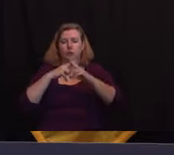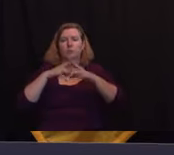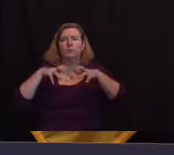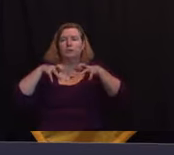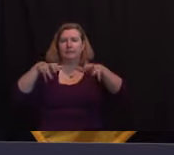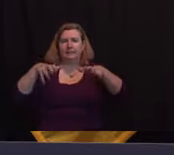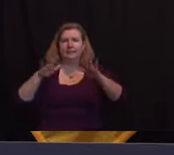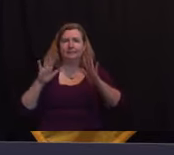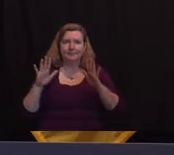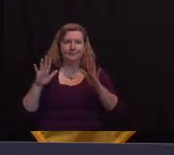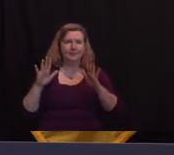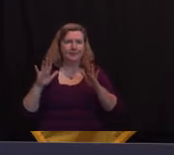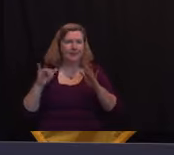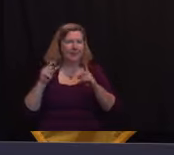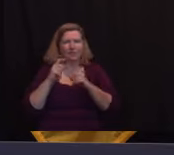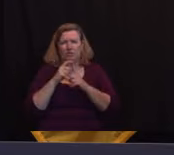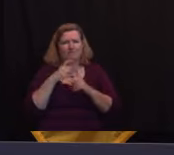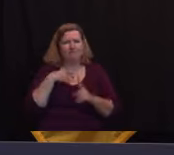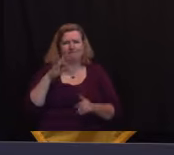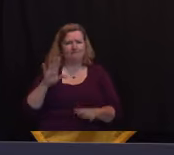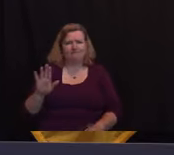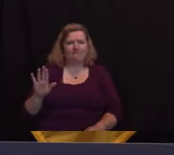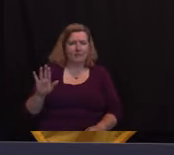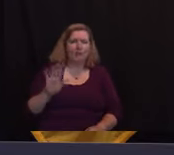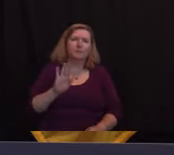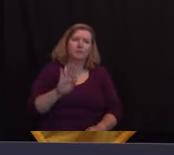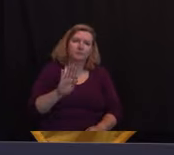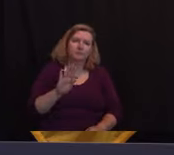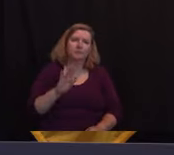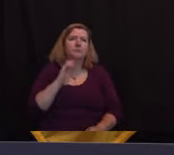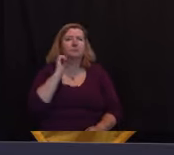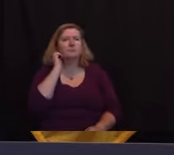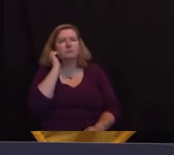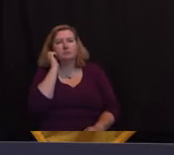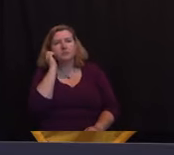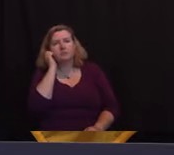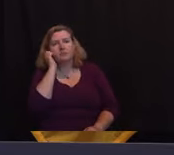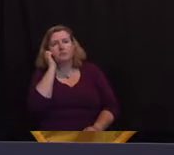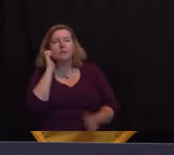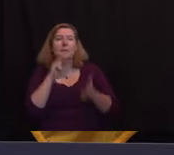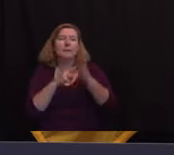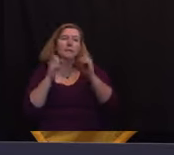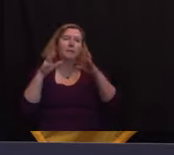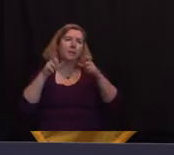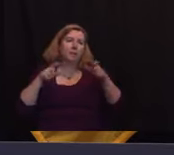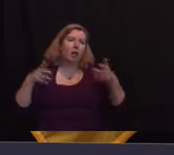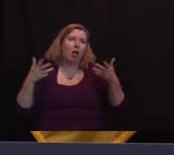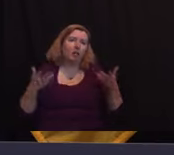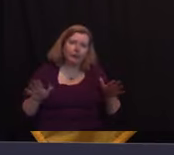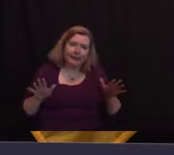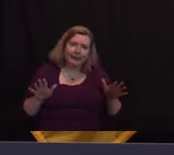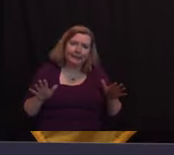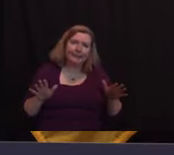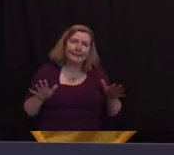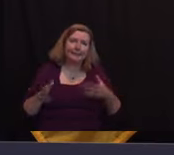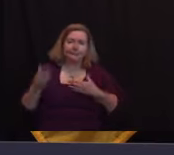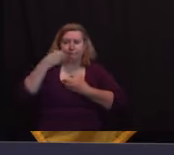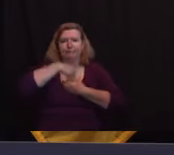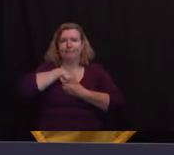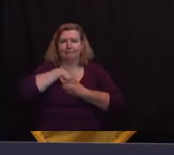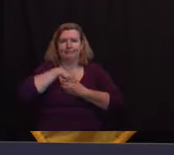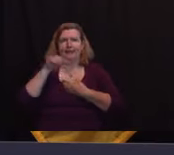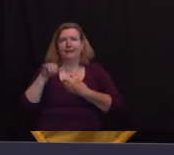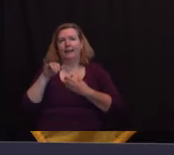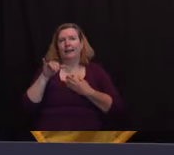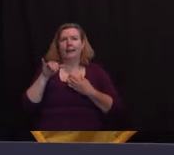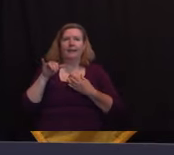but you get to I'll use a critical mass that is where you need to sort of